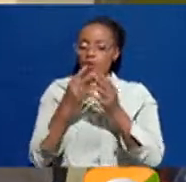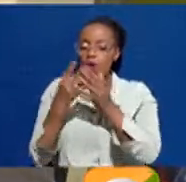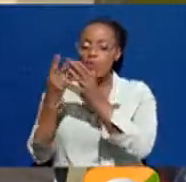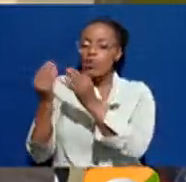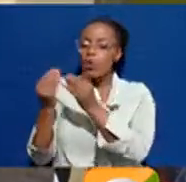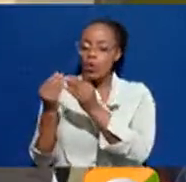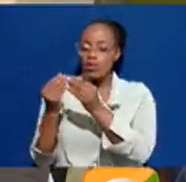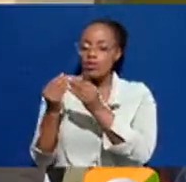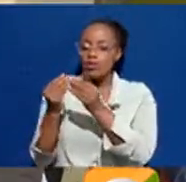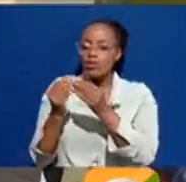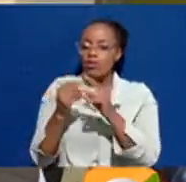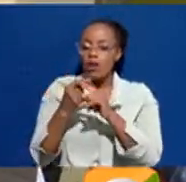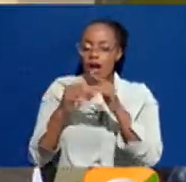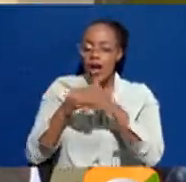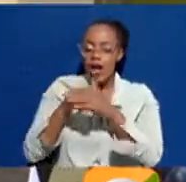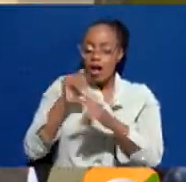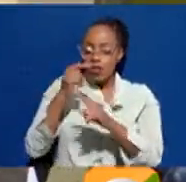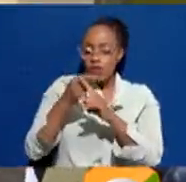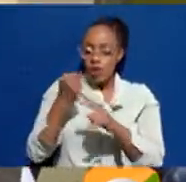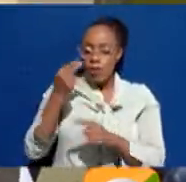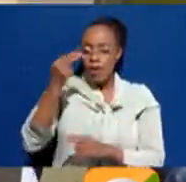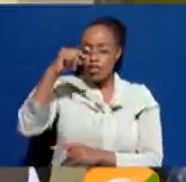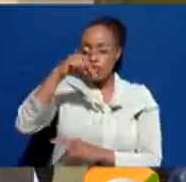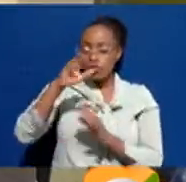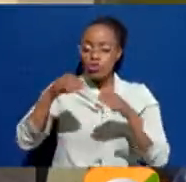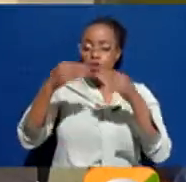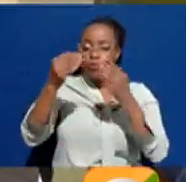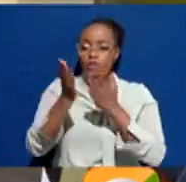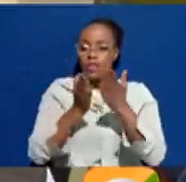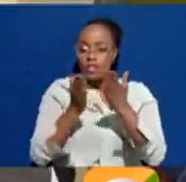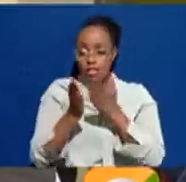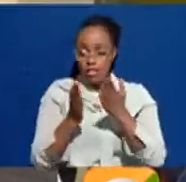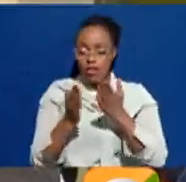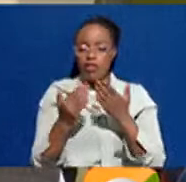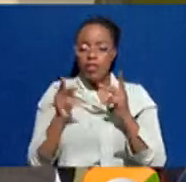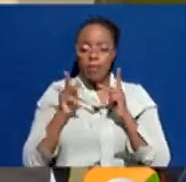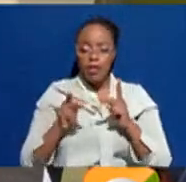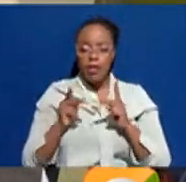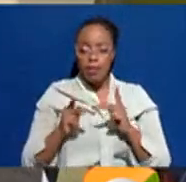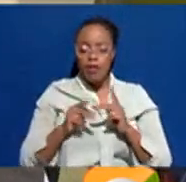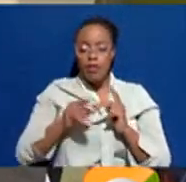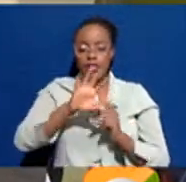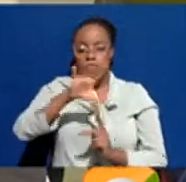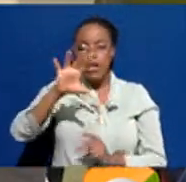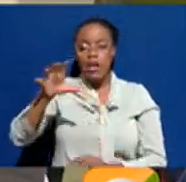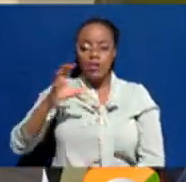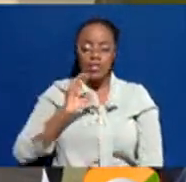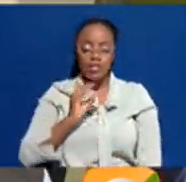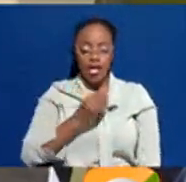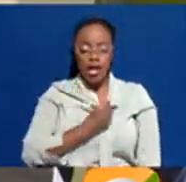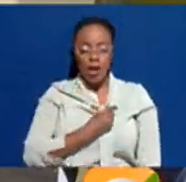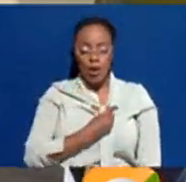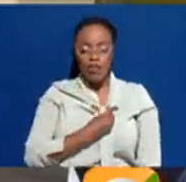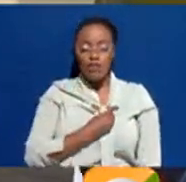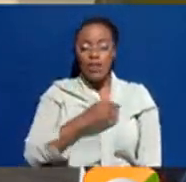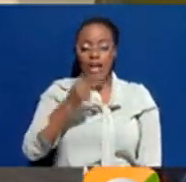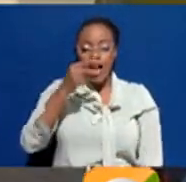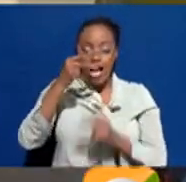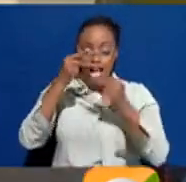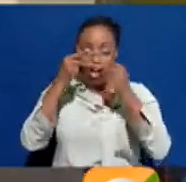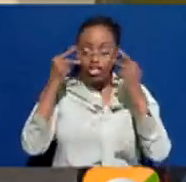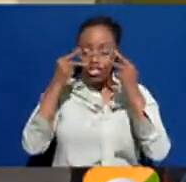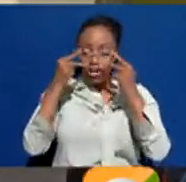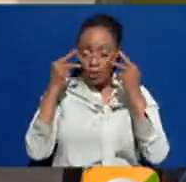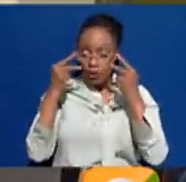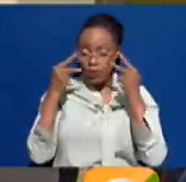our headquarters to provide services to the people of our counties. And Al-Shabaab is